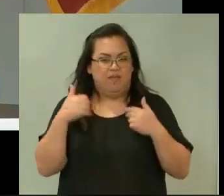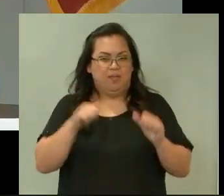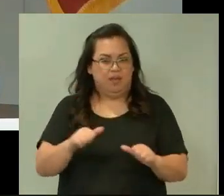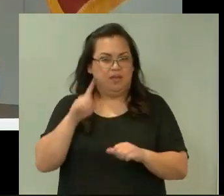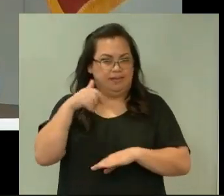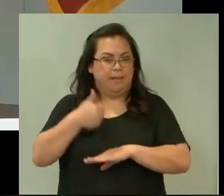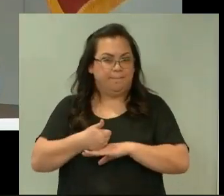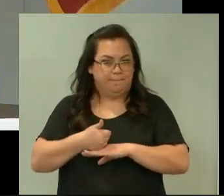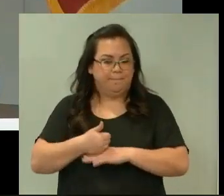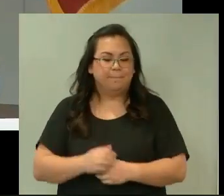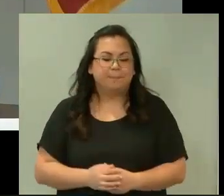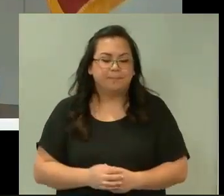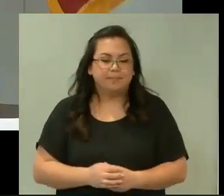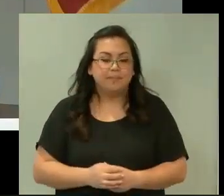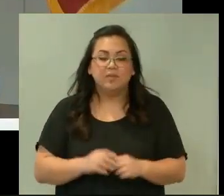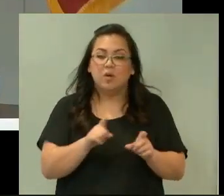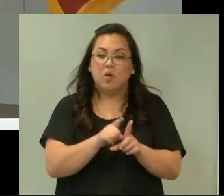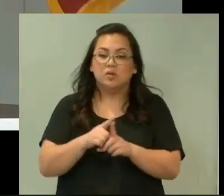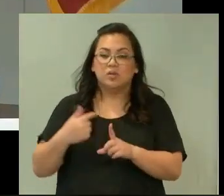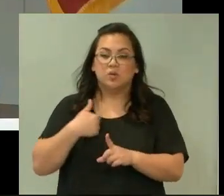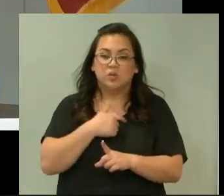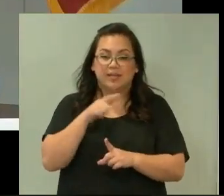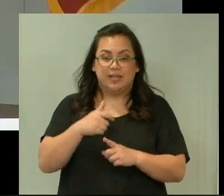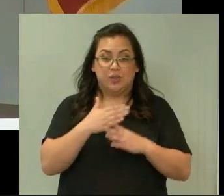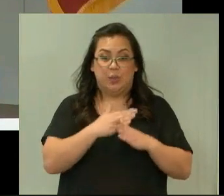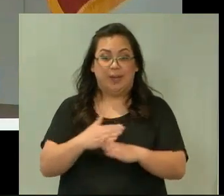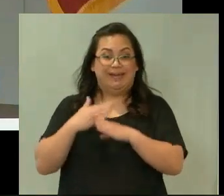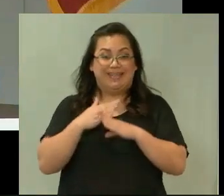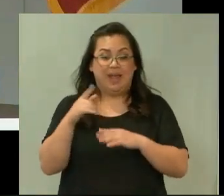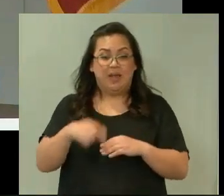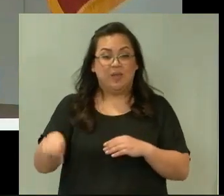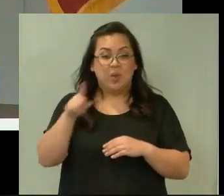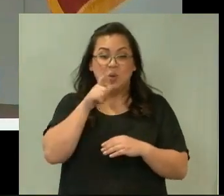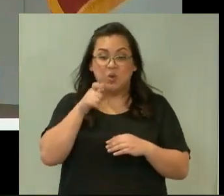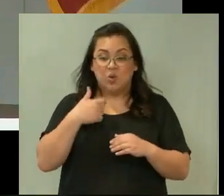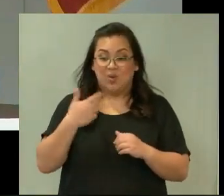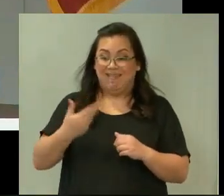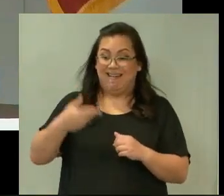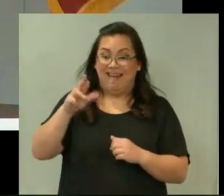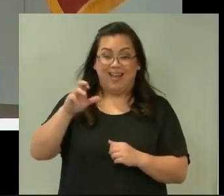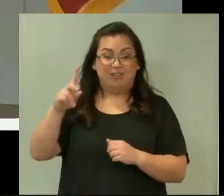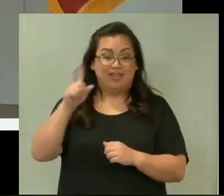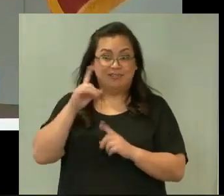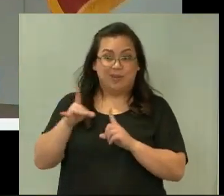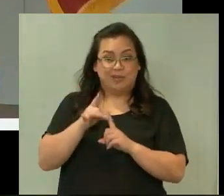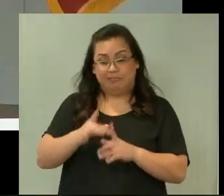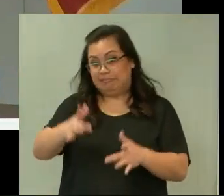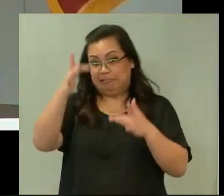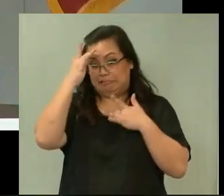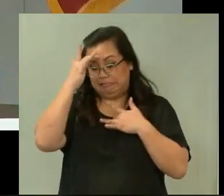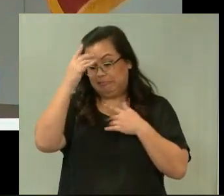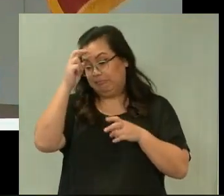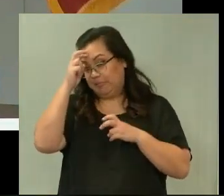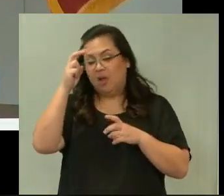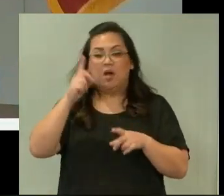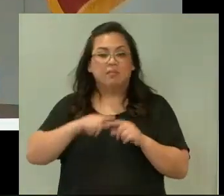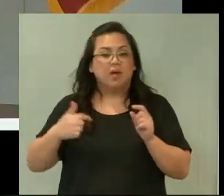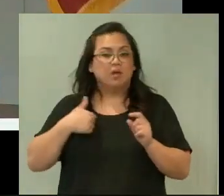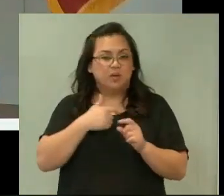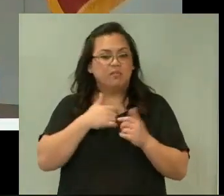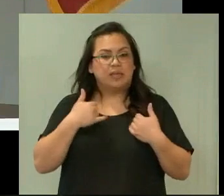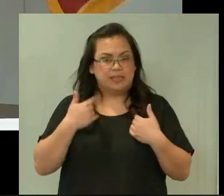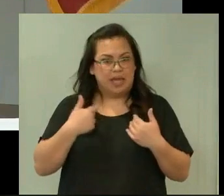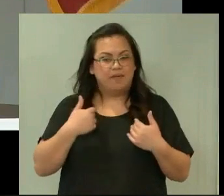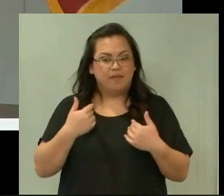place. We also need to be able to protect those that are at high risk for COVID-19 and to have surge capacity